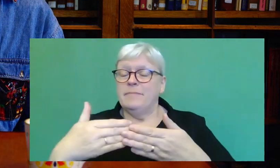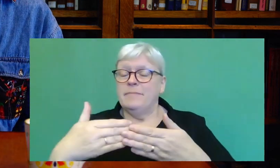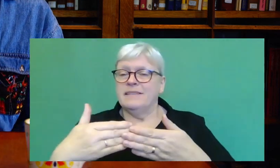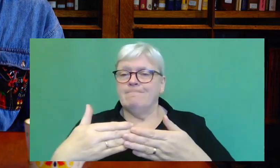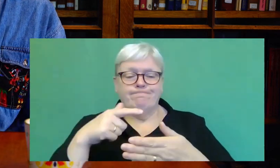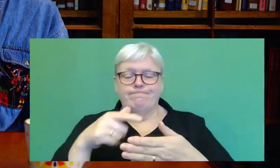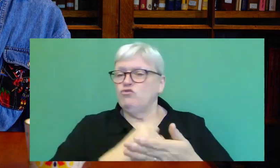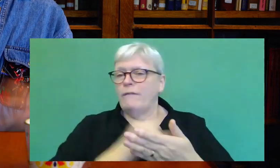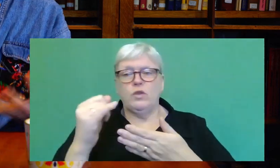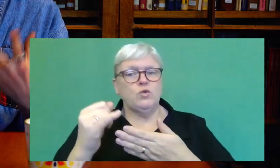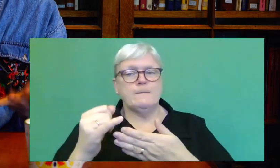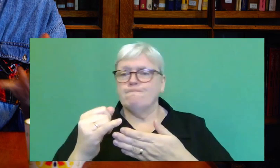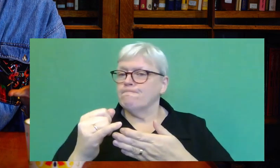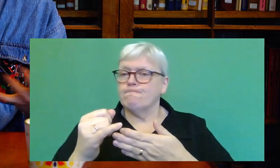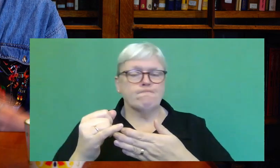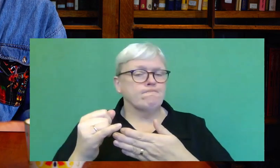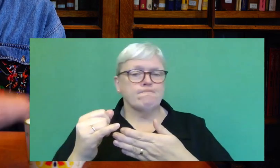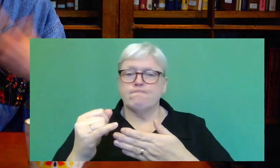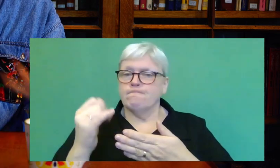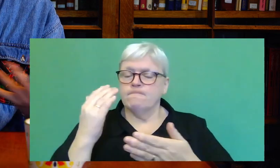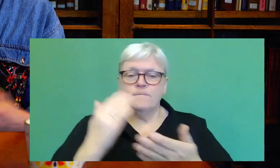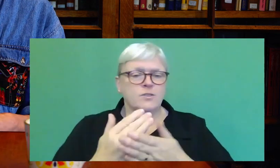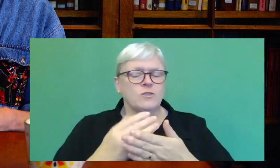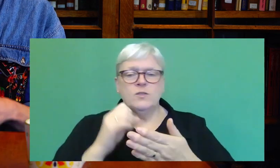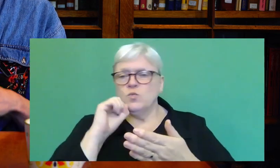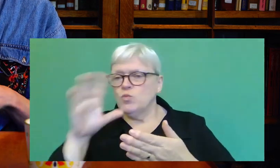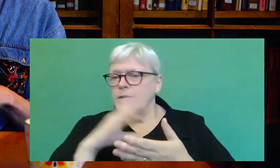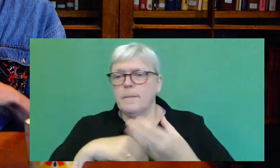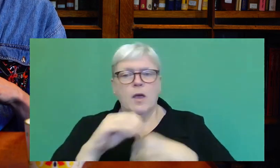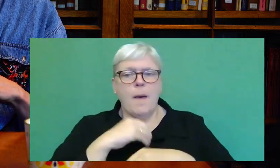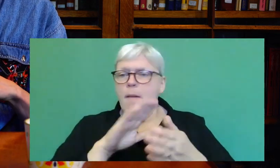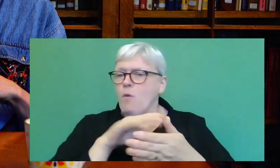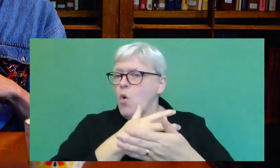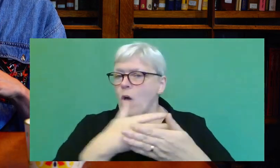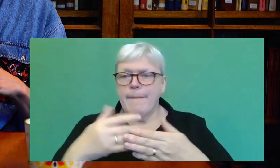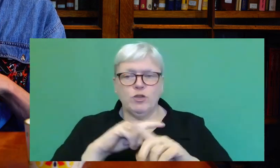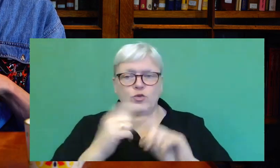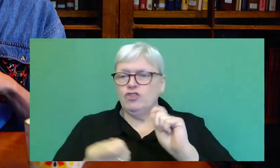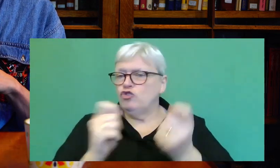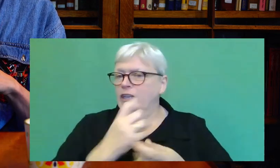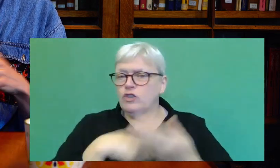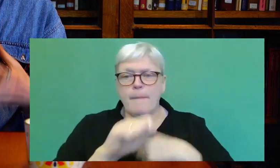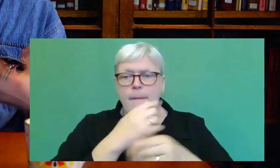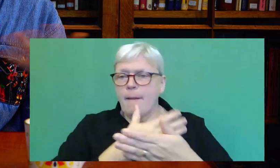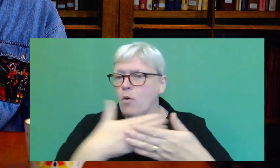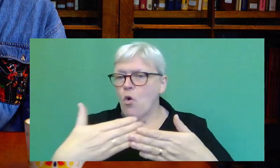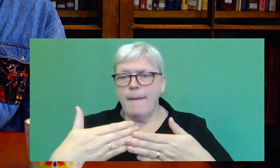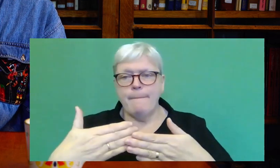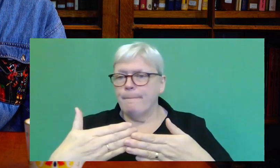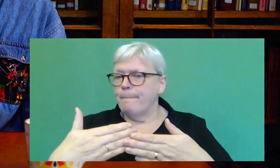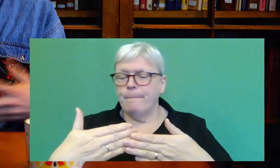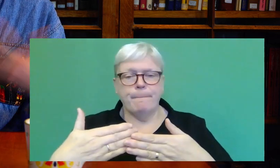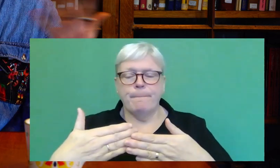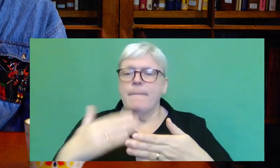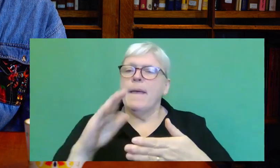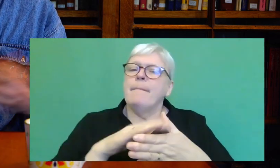sort of obdurate with me. It wouldn't form into poems. It wouldn't change into poems. And then because it had set